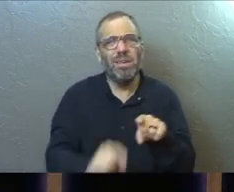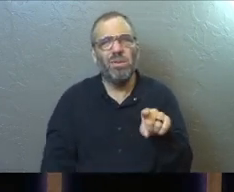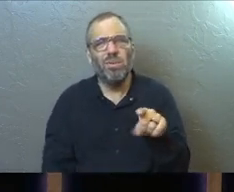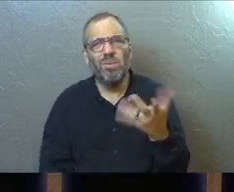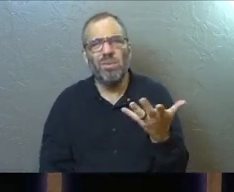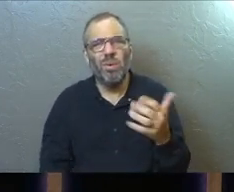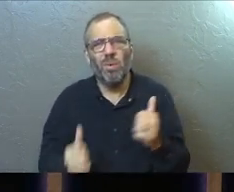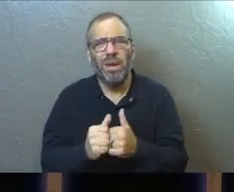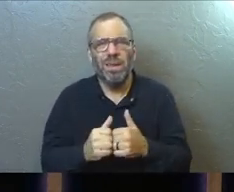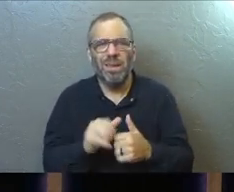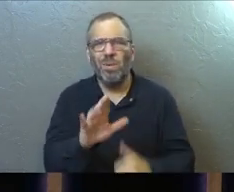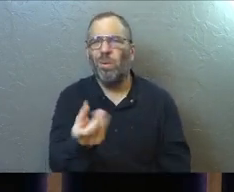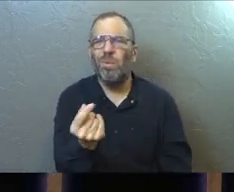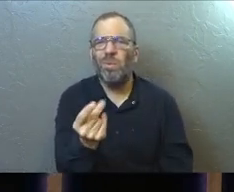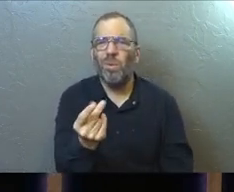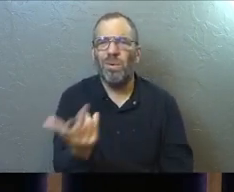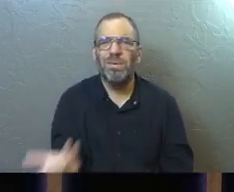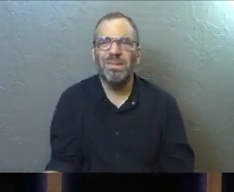beings with our dogs?